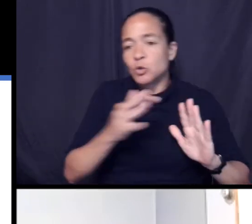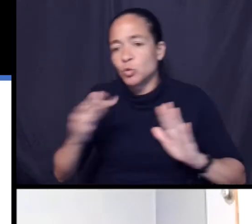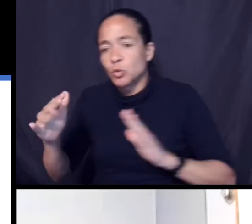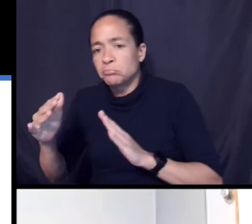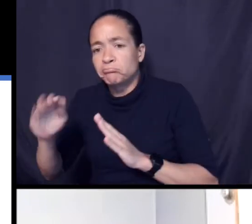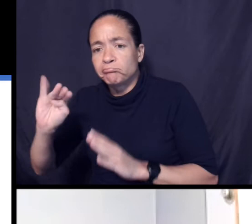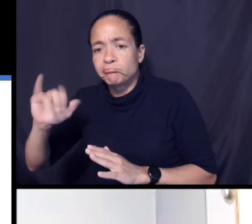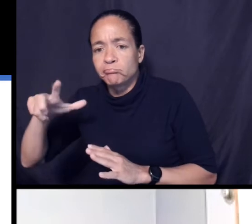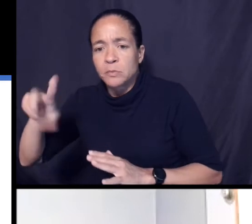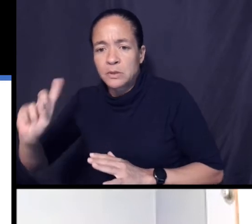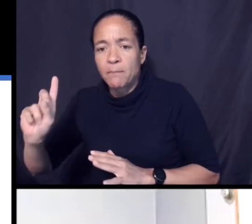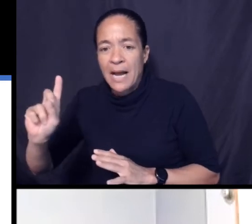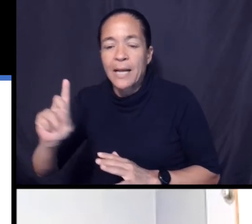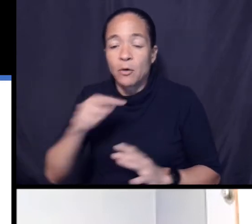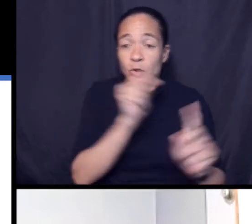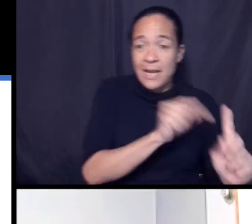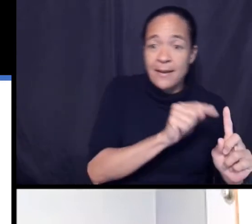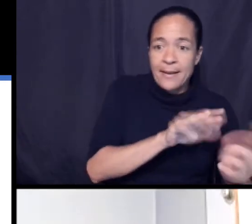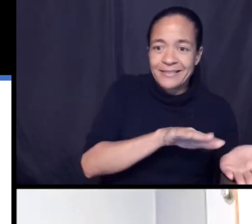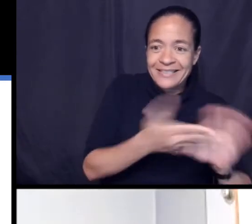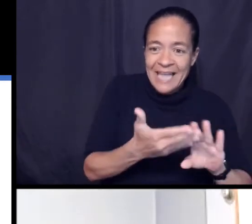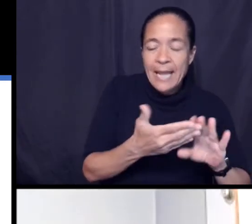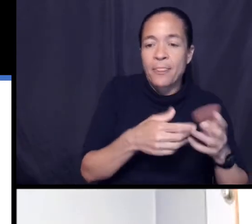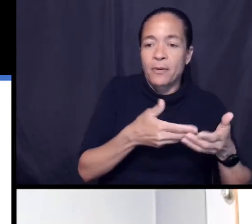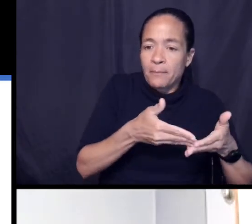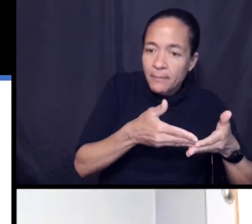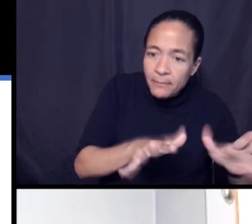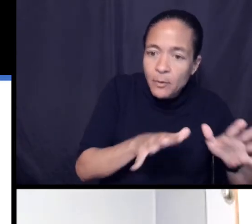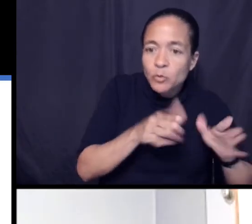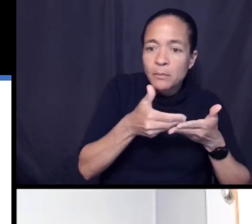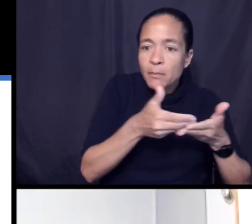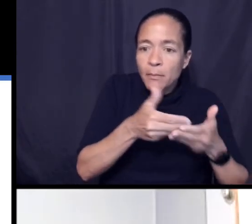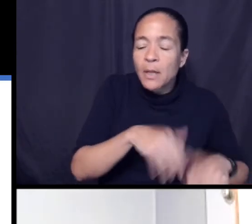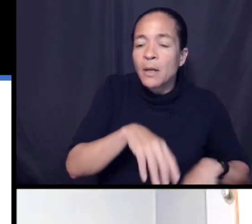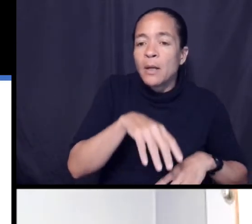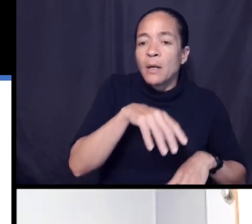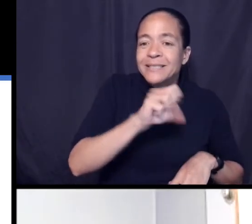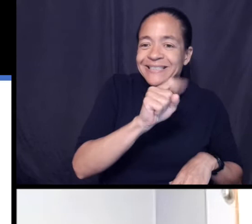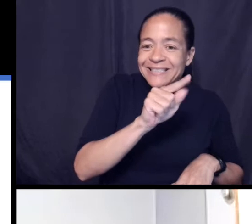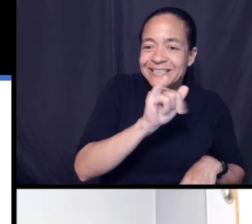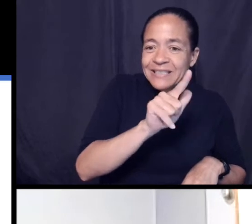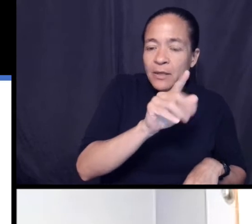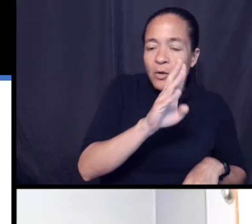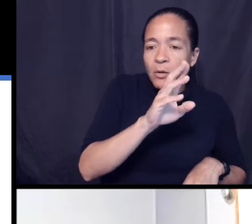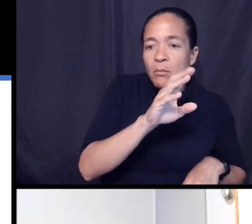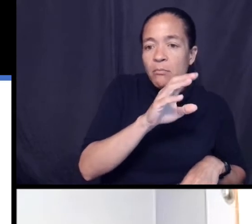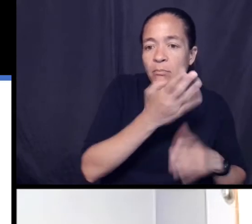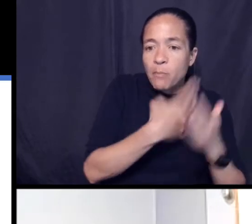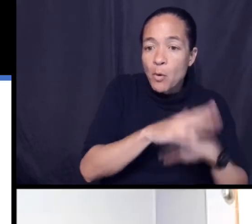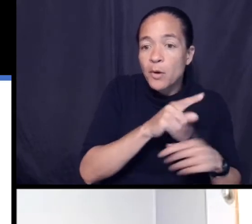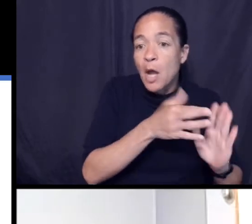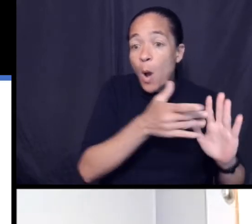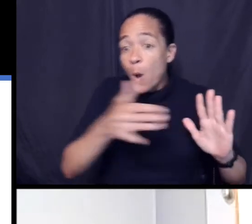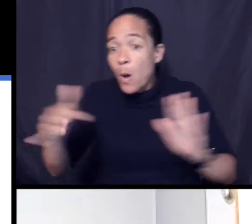have things such as death, miscarriage, stillbirth, to where you might have a child who has no visible delays or